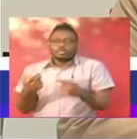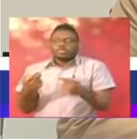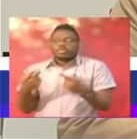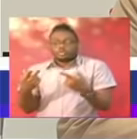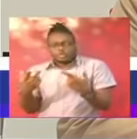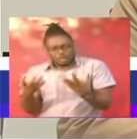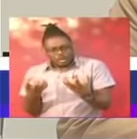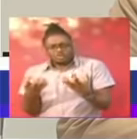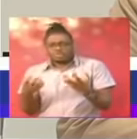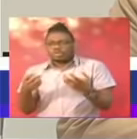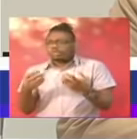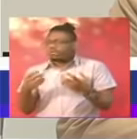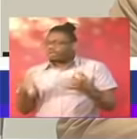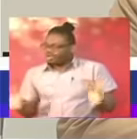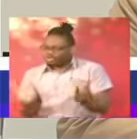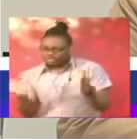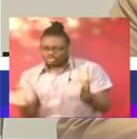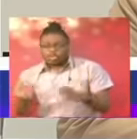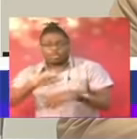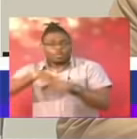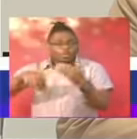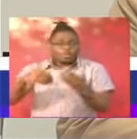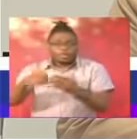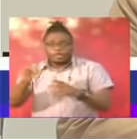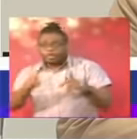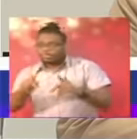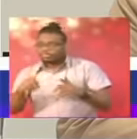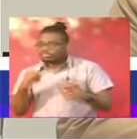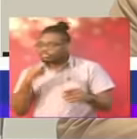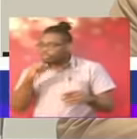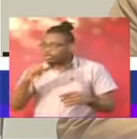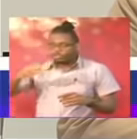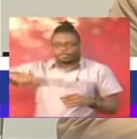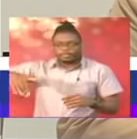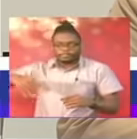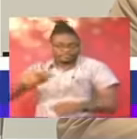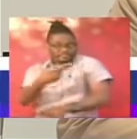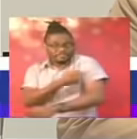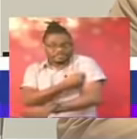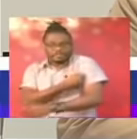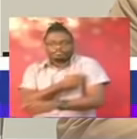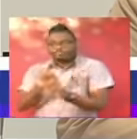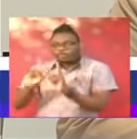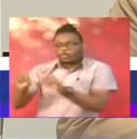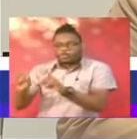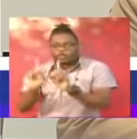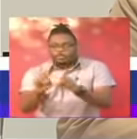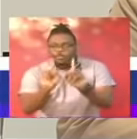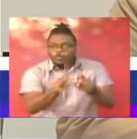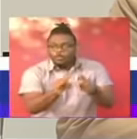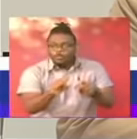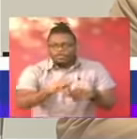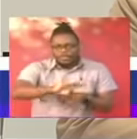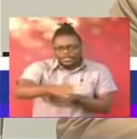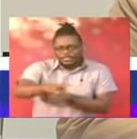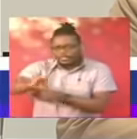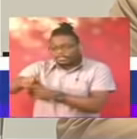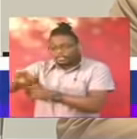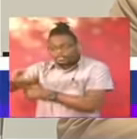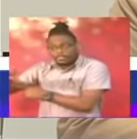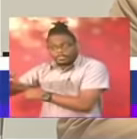the population who have not yet been vaccinated to continue to access the sites, as vaccines are being made more widely available throughout the 109